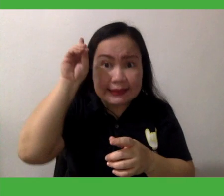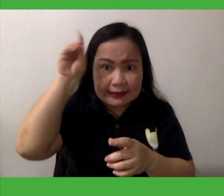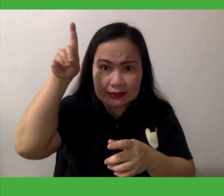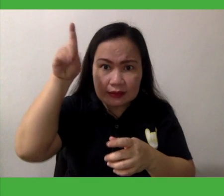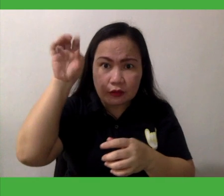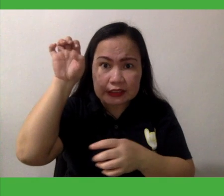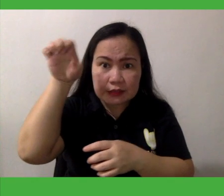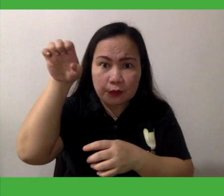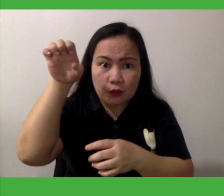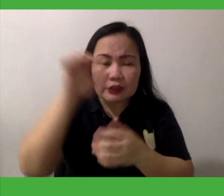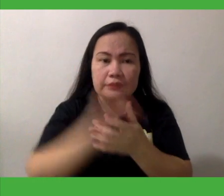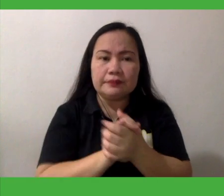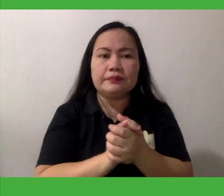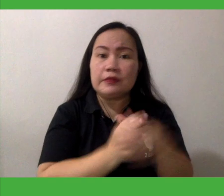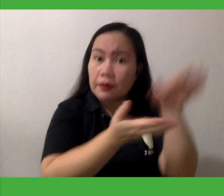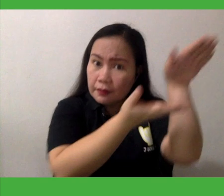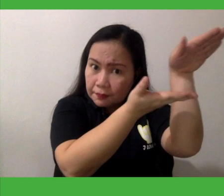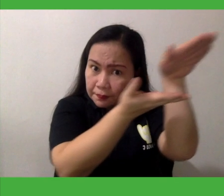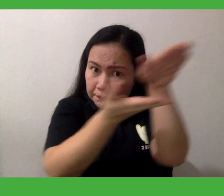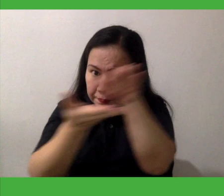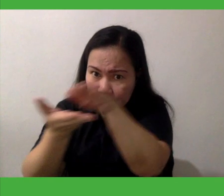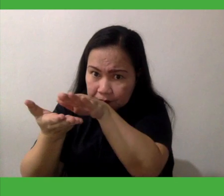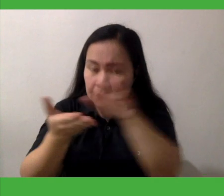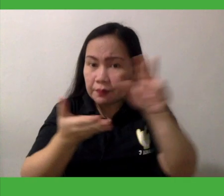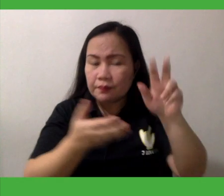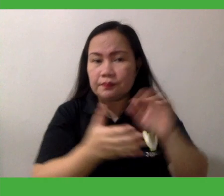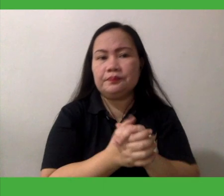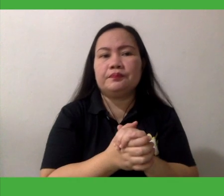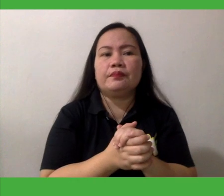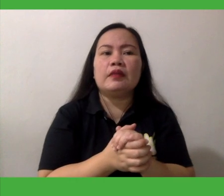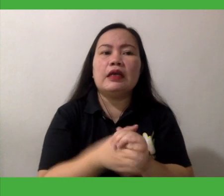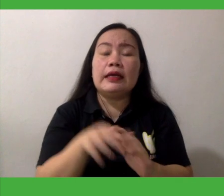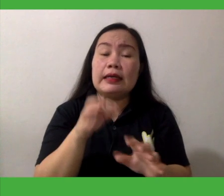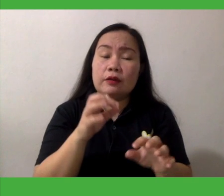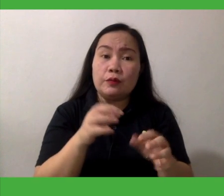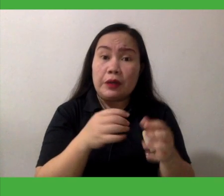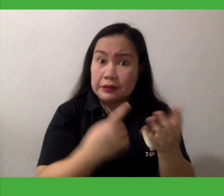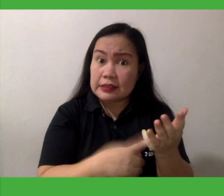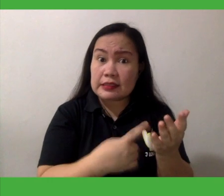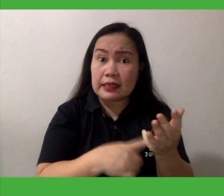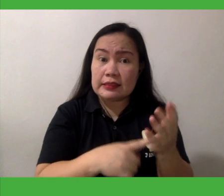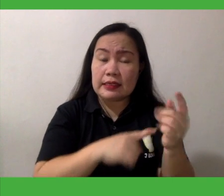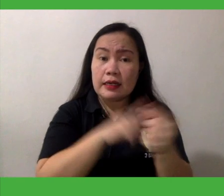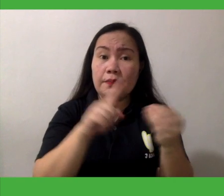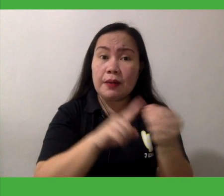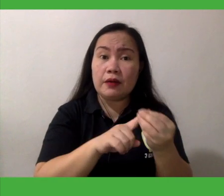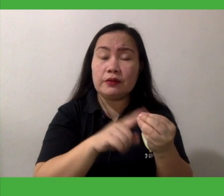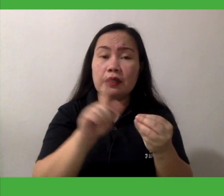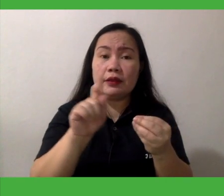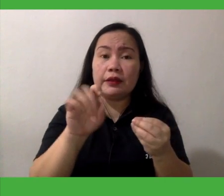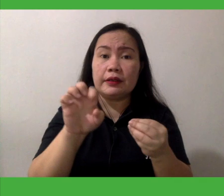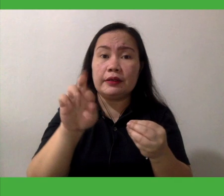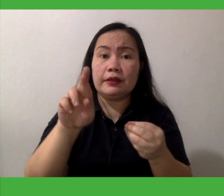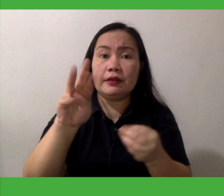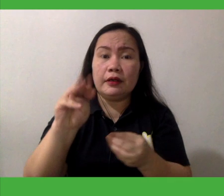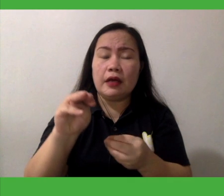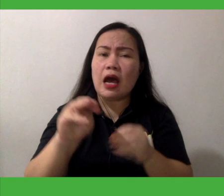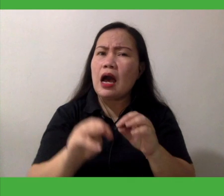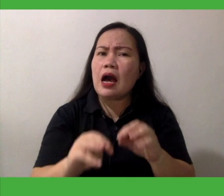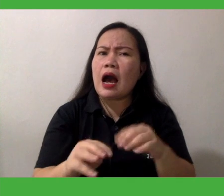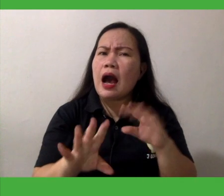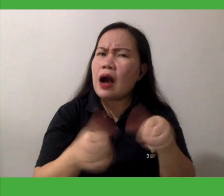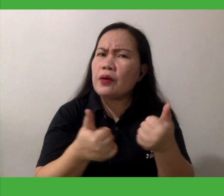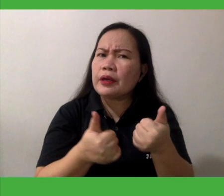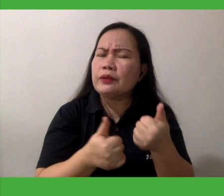up to the lowest, the least. Okay? So, since we are talking about terms, so paano